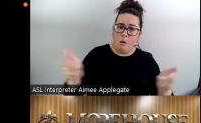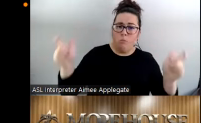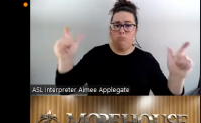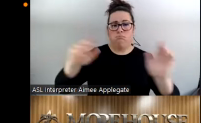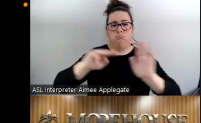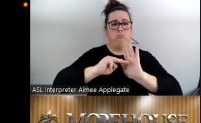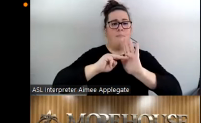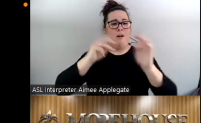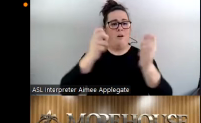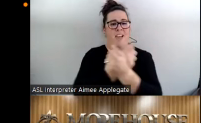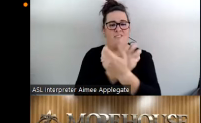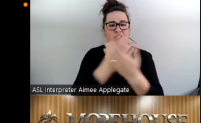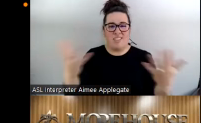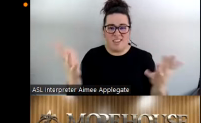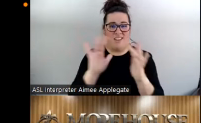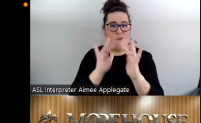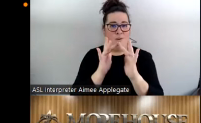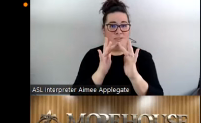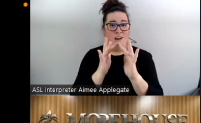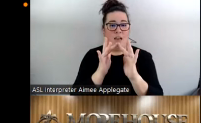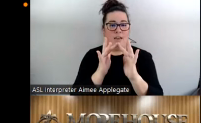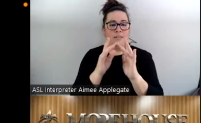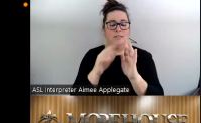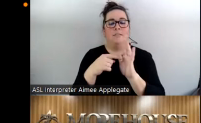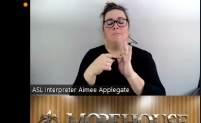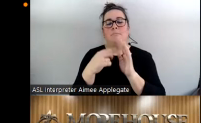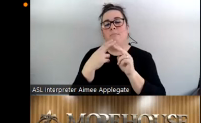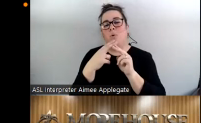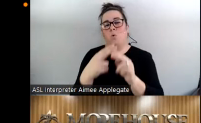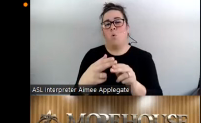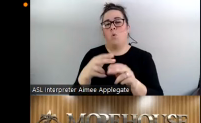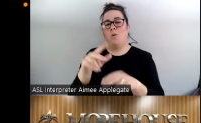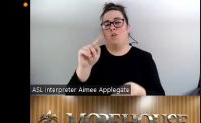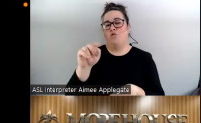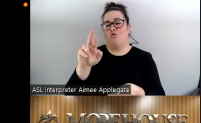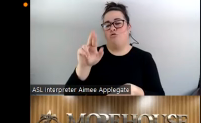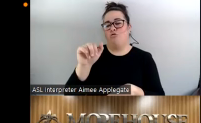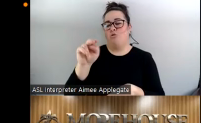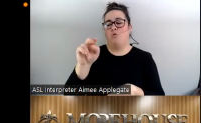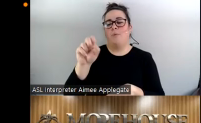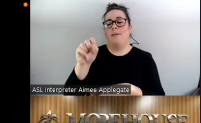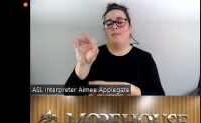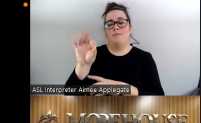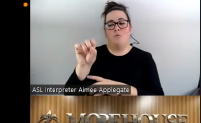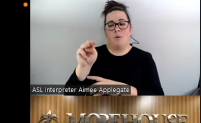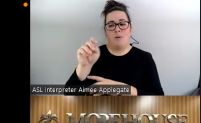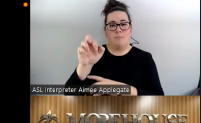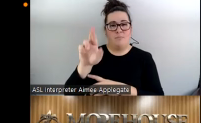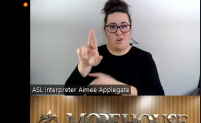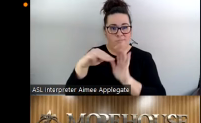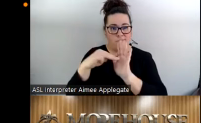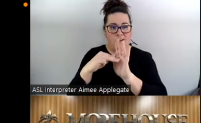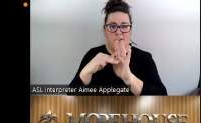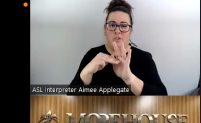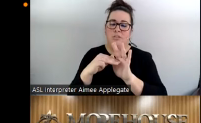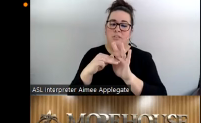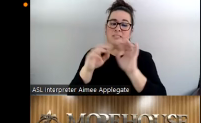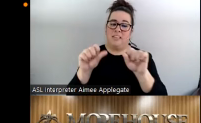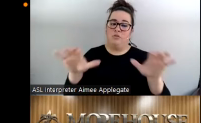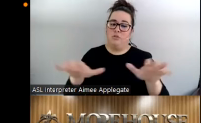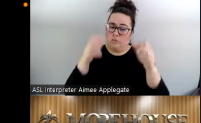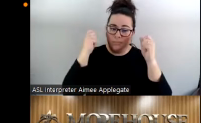everything in the internet, what's called transformer models, to do some really interesting stuff. And the really interesting stuff that